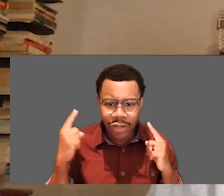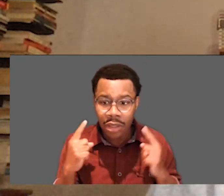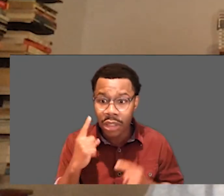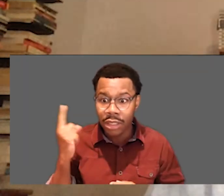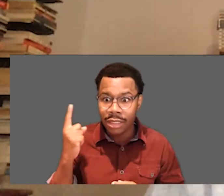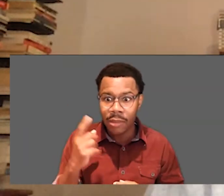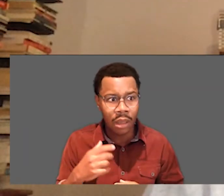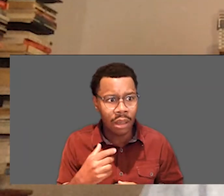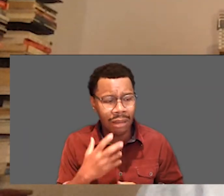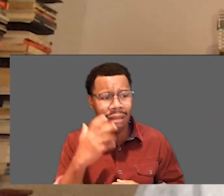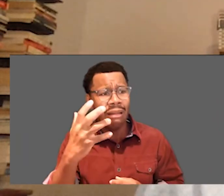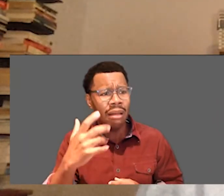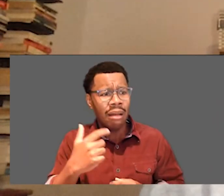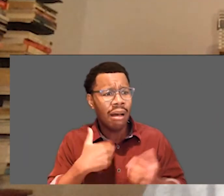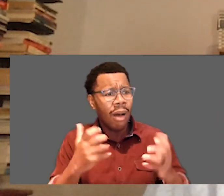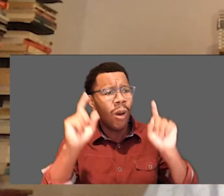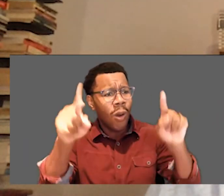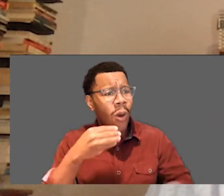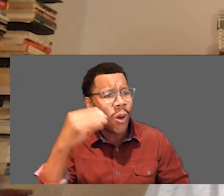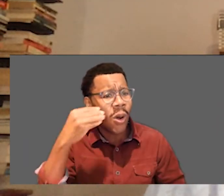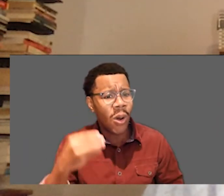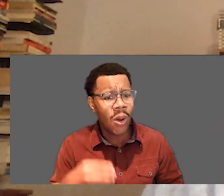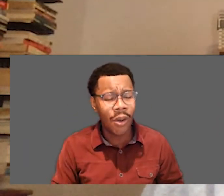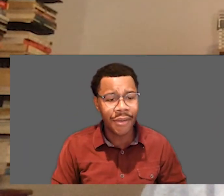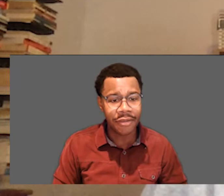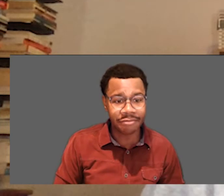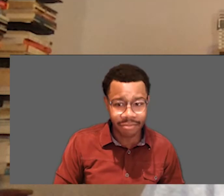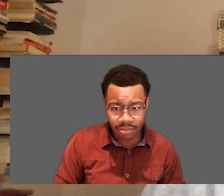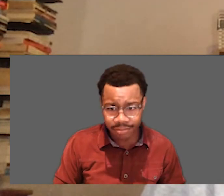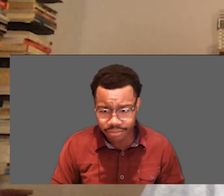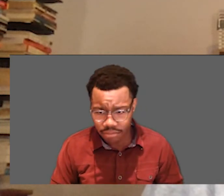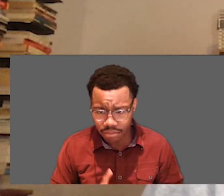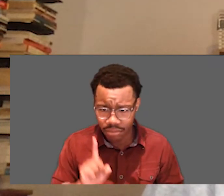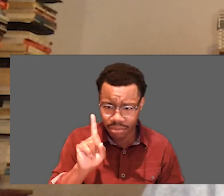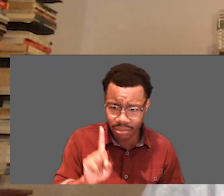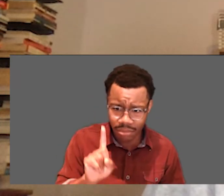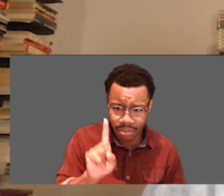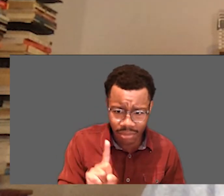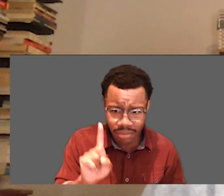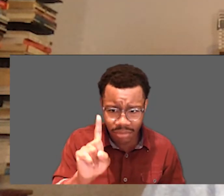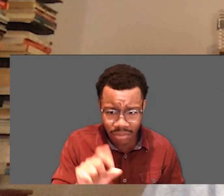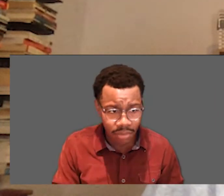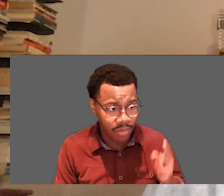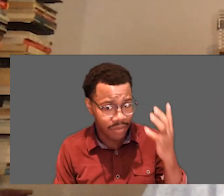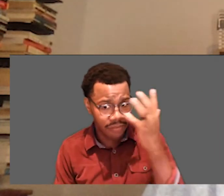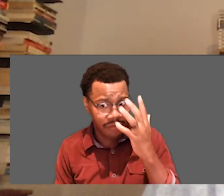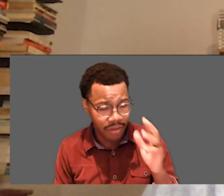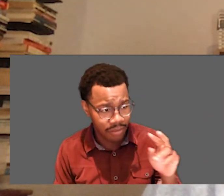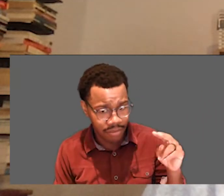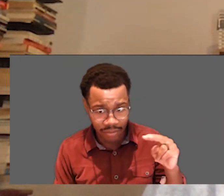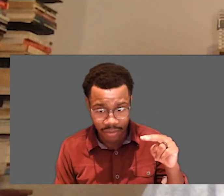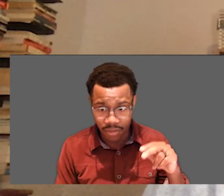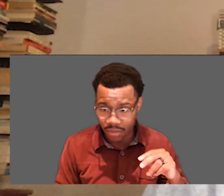someone squealed, "I want to go home." I passed someone whose face loomed neckless in the window, and he smiled.